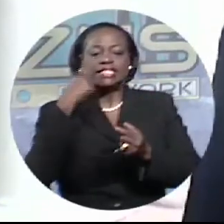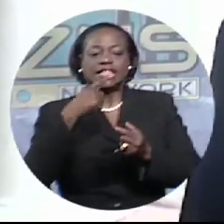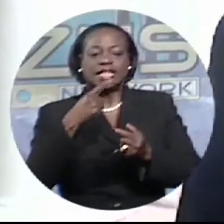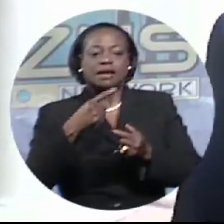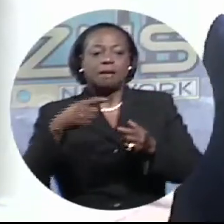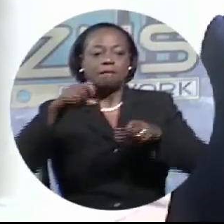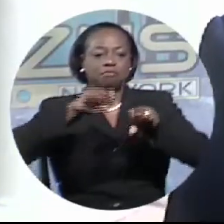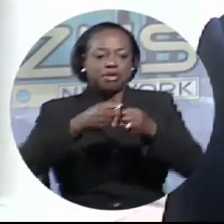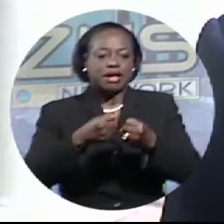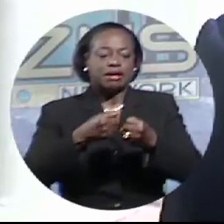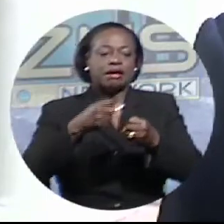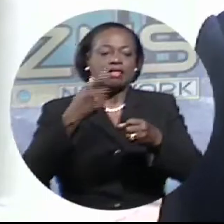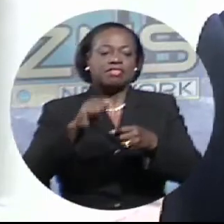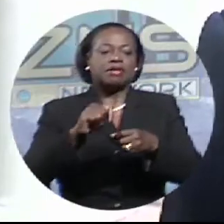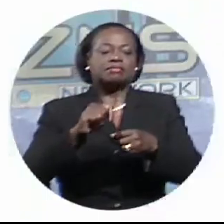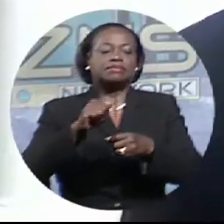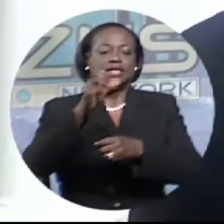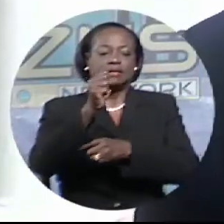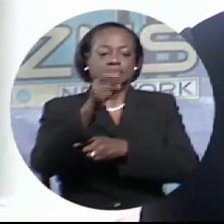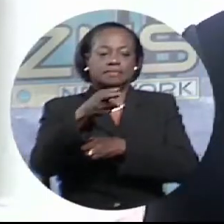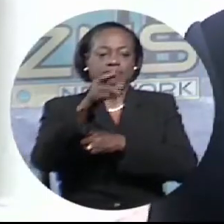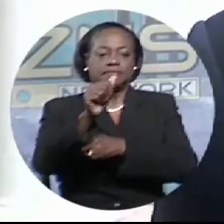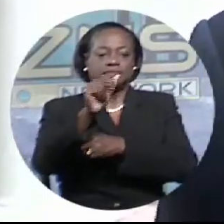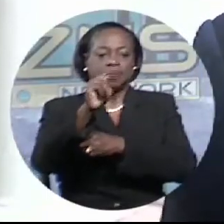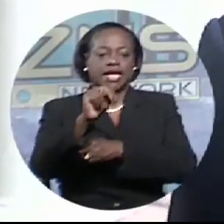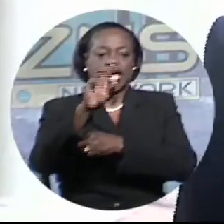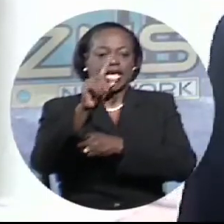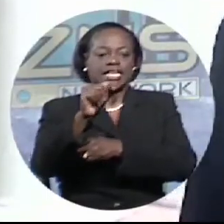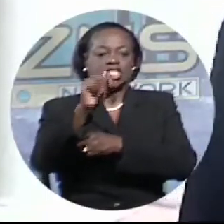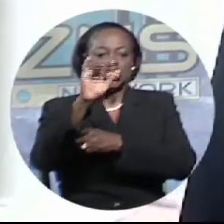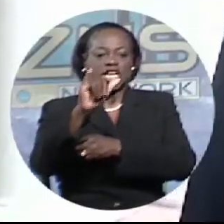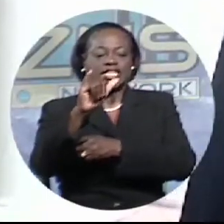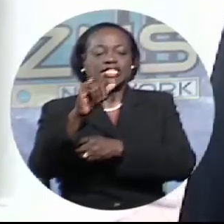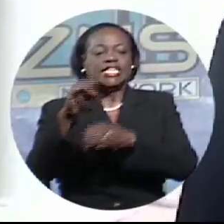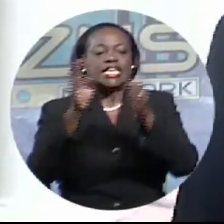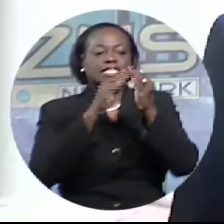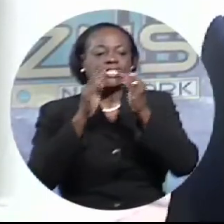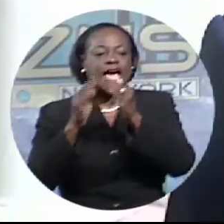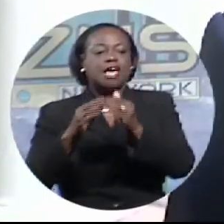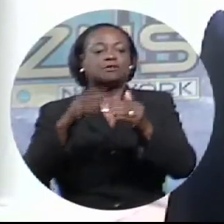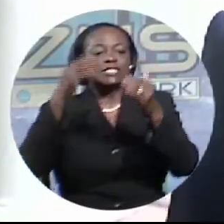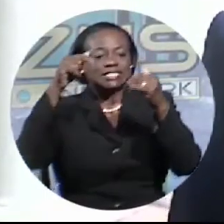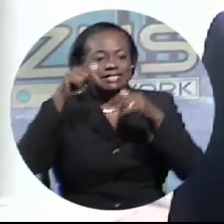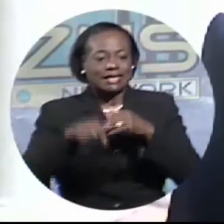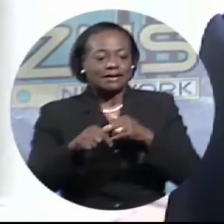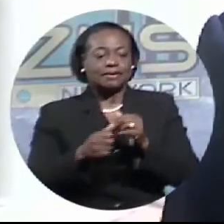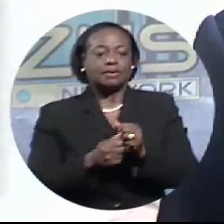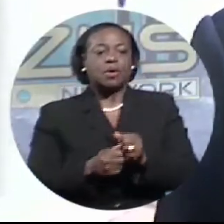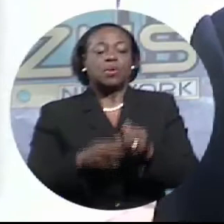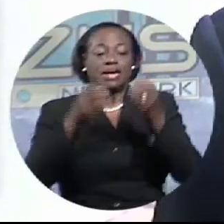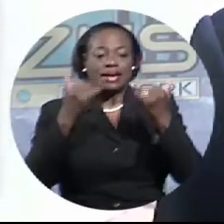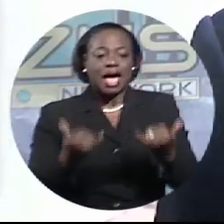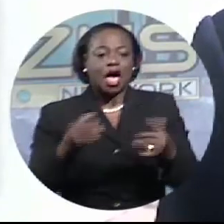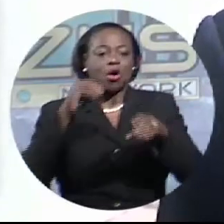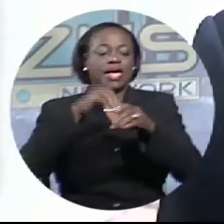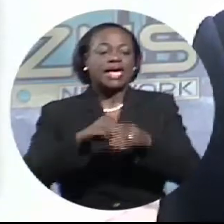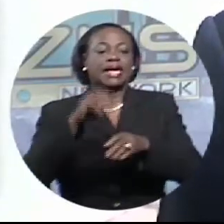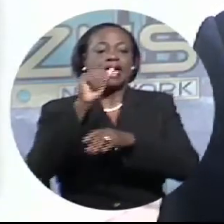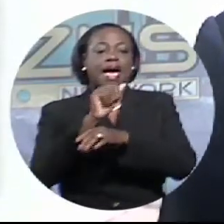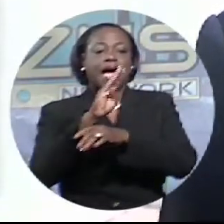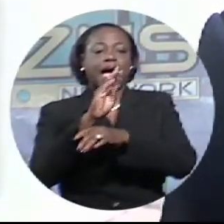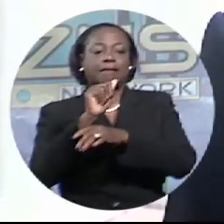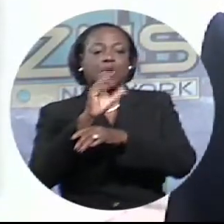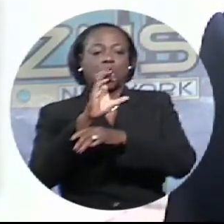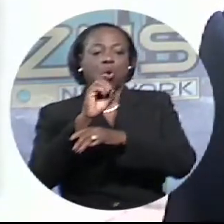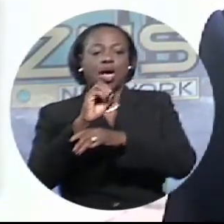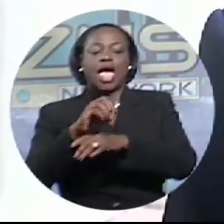the funds to proceed with demolition. And so we're in Abaco now, so we're working along with the Member of Parliament for North